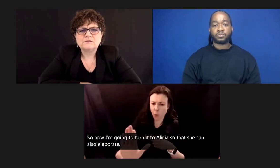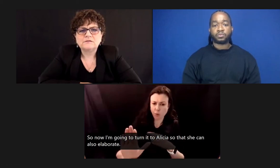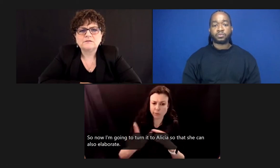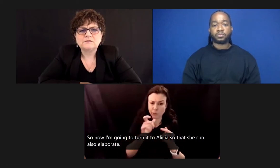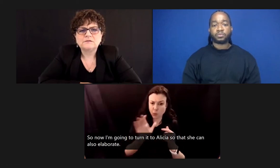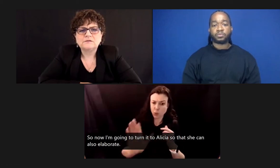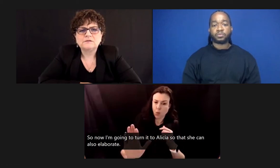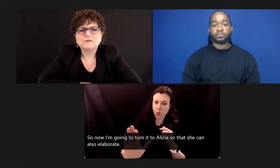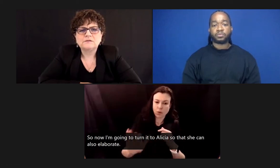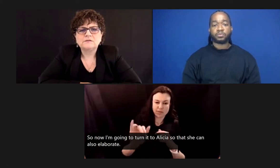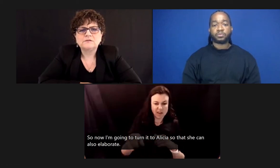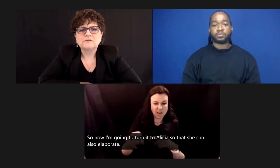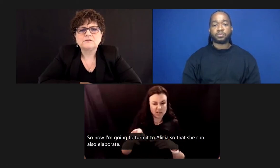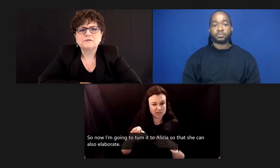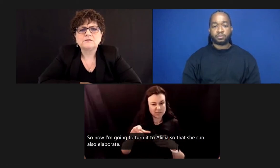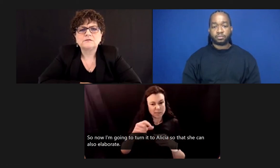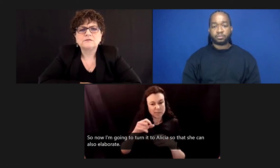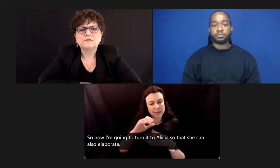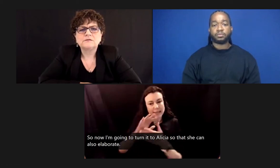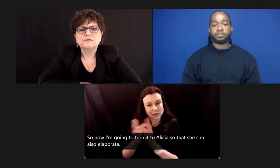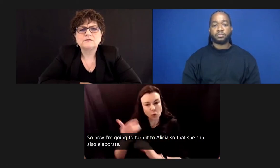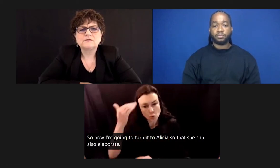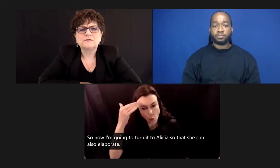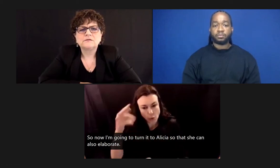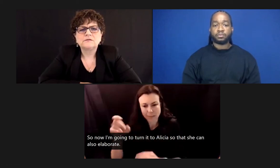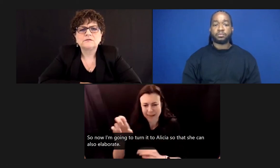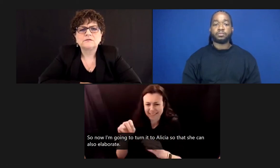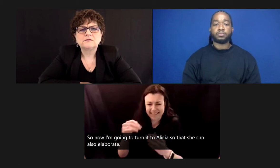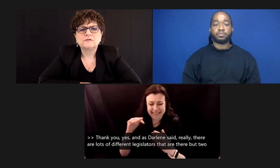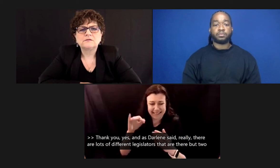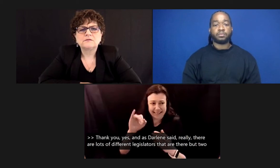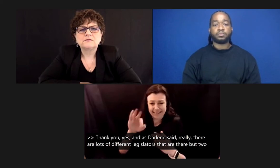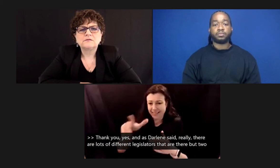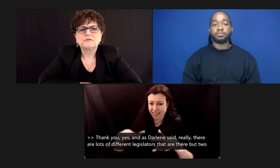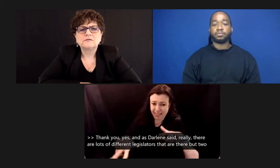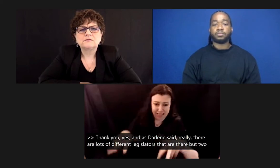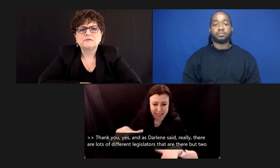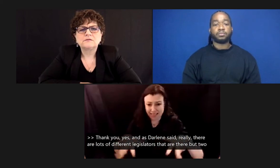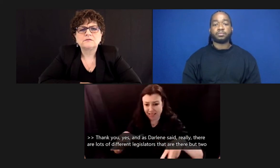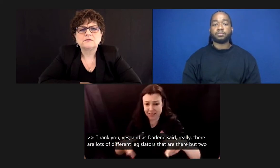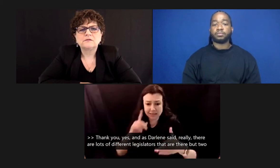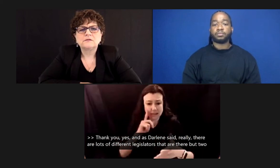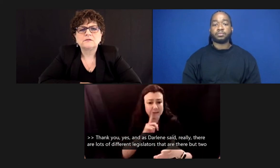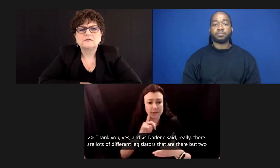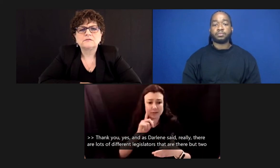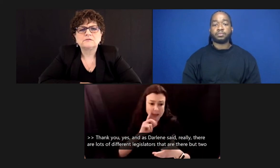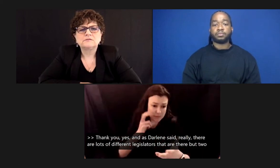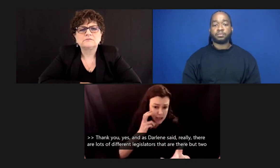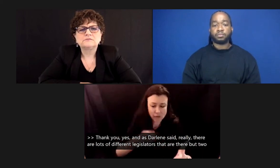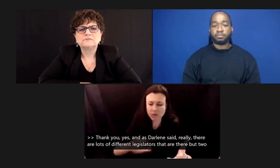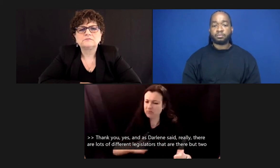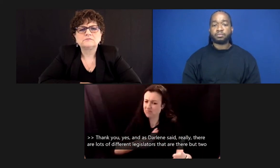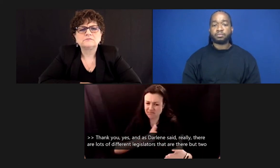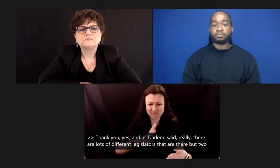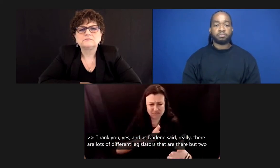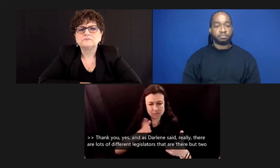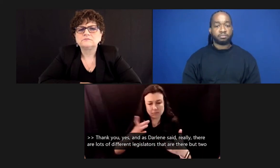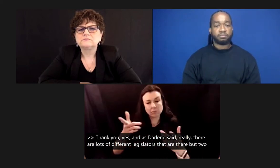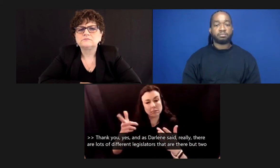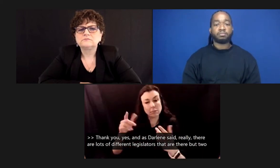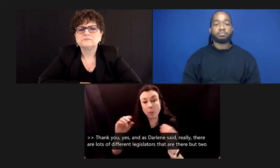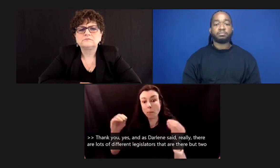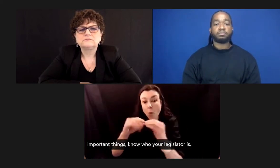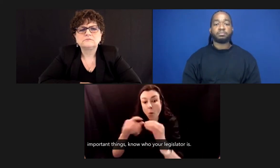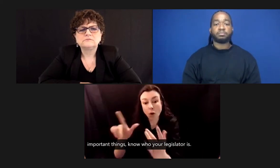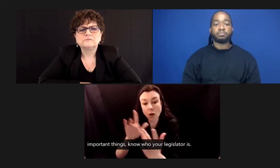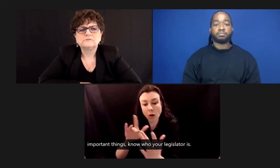legislators that are there, but two important things: know who your legislator is. So, I mean, if you're not comfortable with,